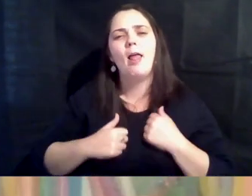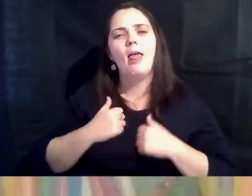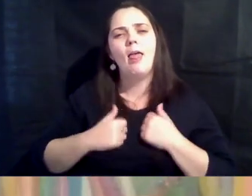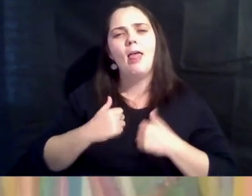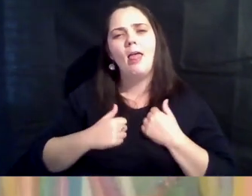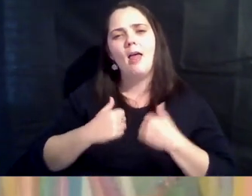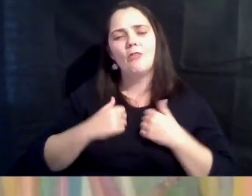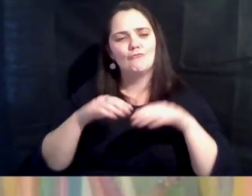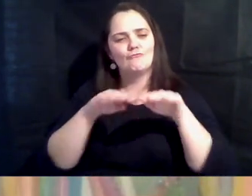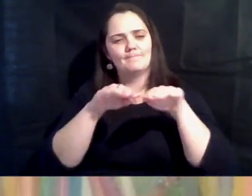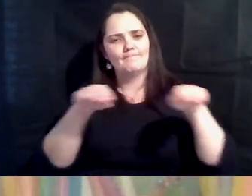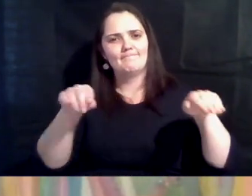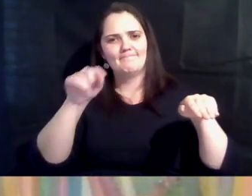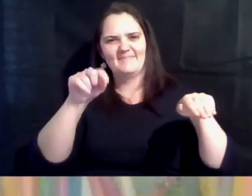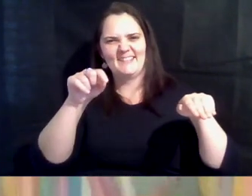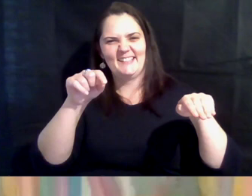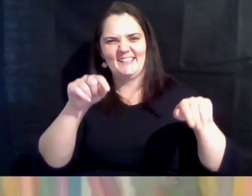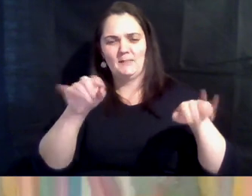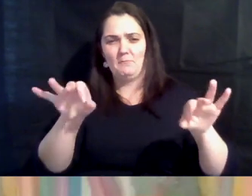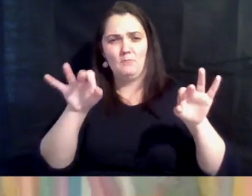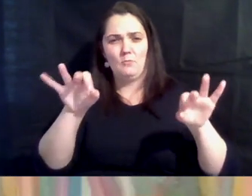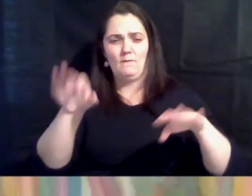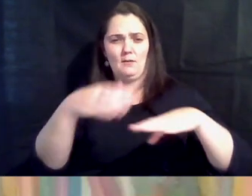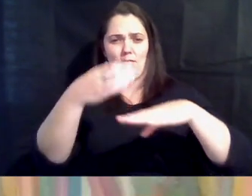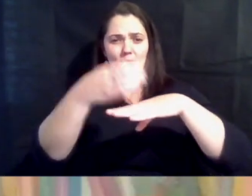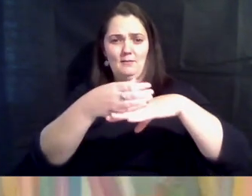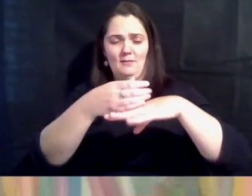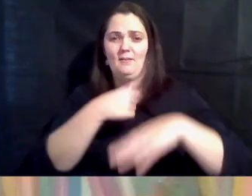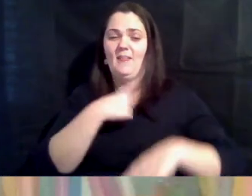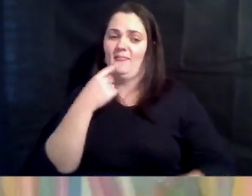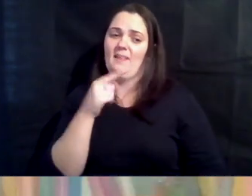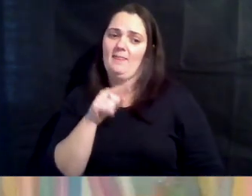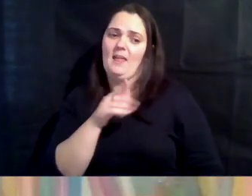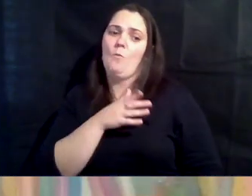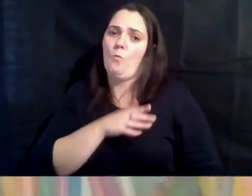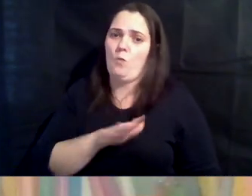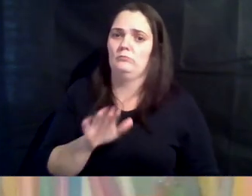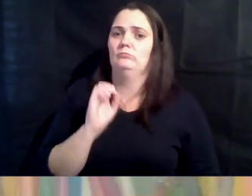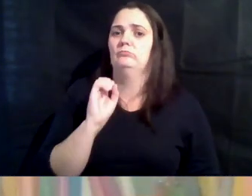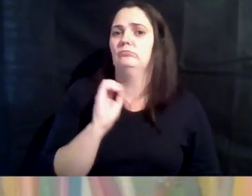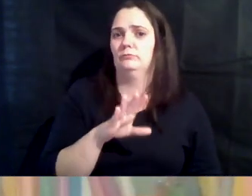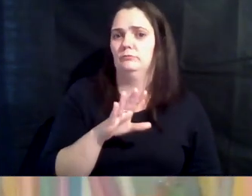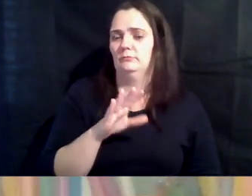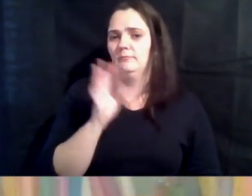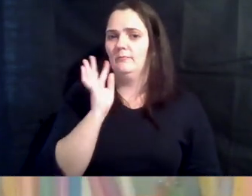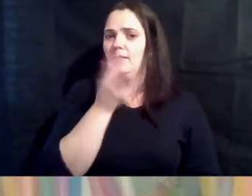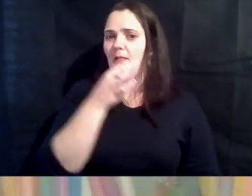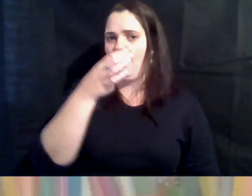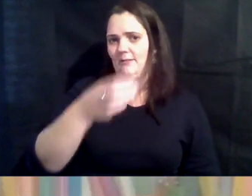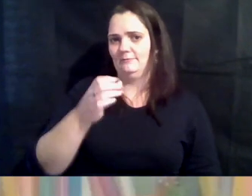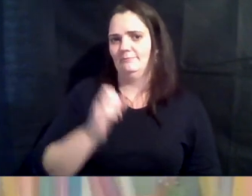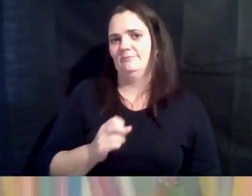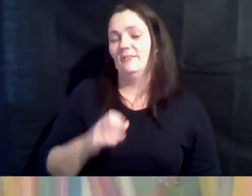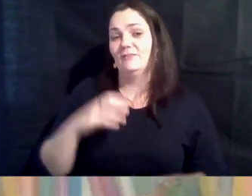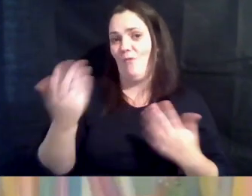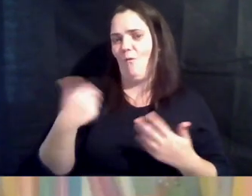a little ledge there and I just think that it's yearning for some houseplants. So I'm going to write a little note to